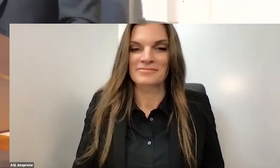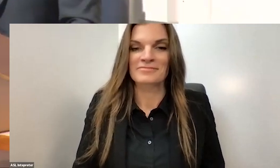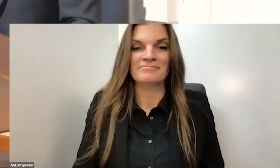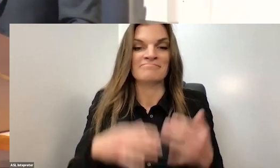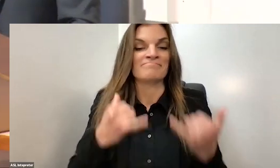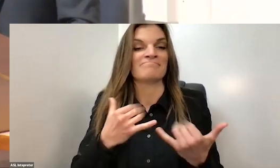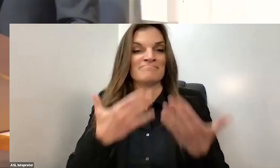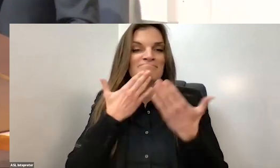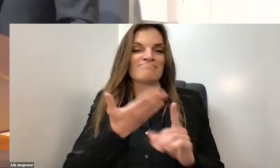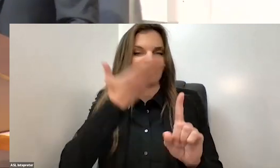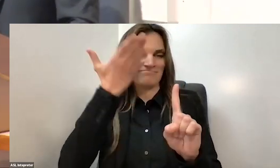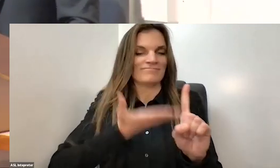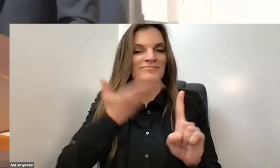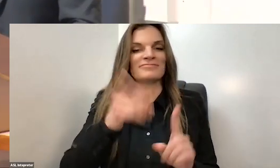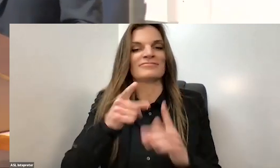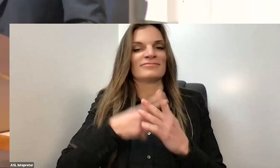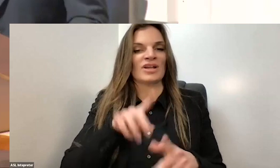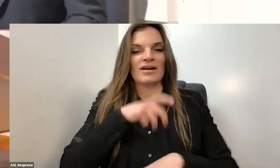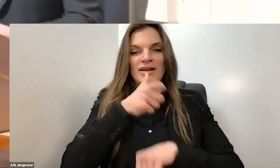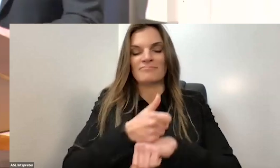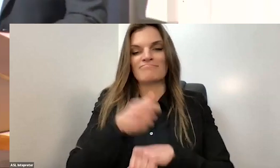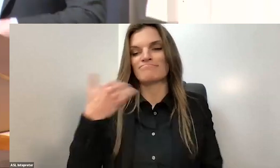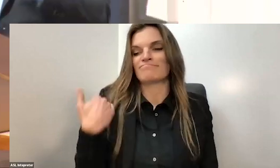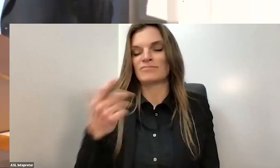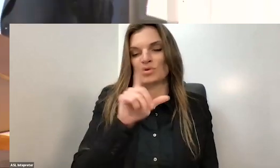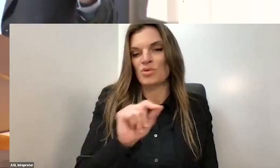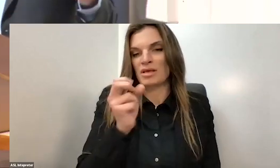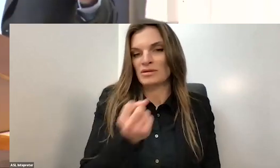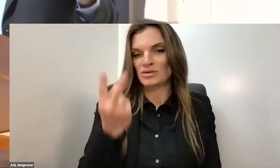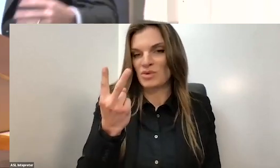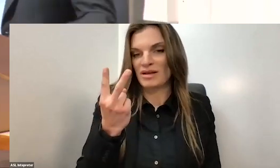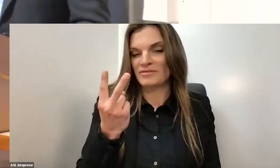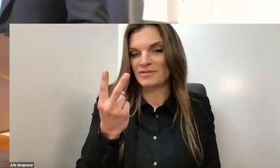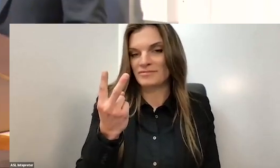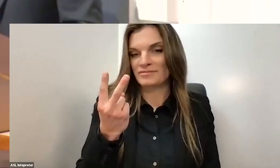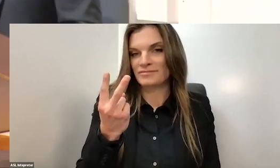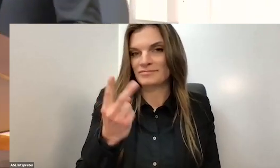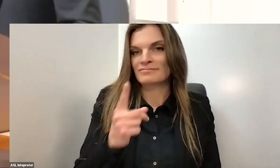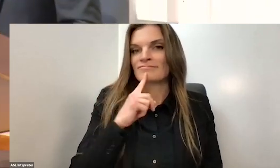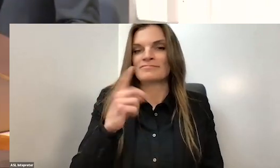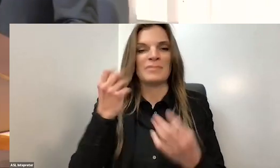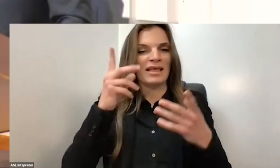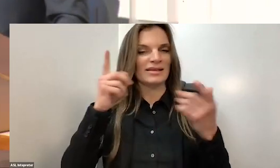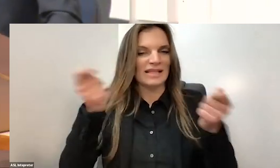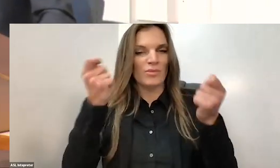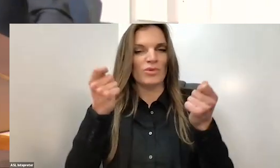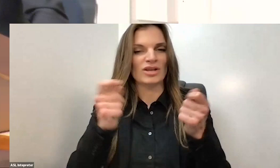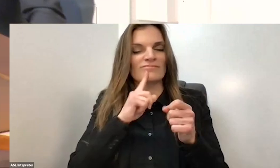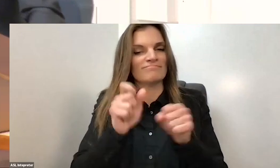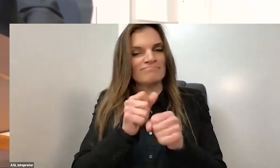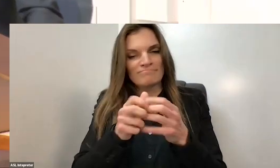Awareness Day in 2012. Since then, its celebrations have blossomed and expanded each